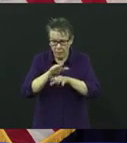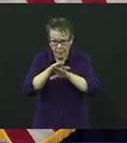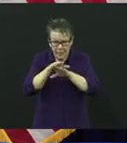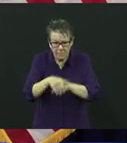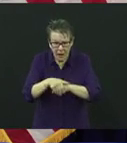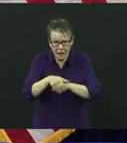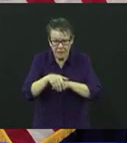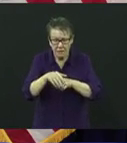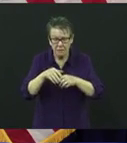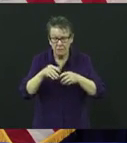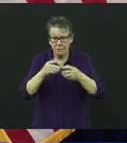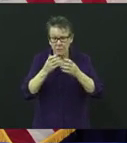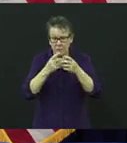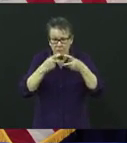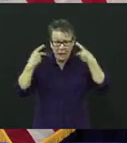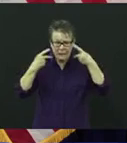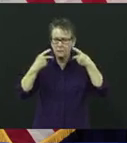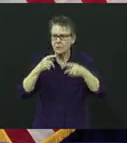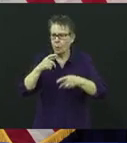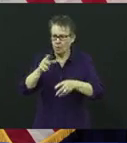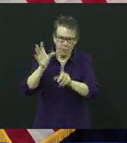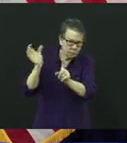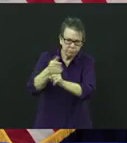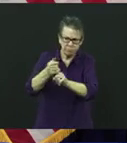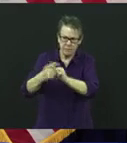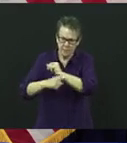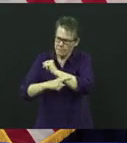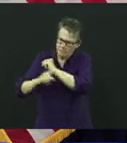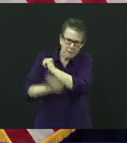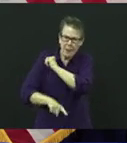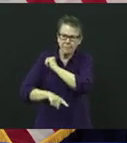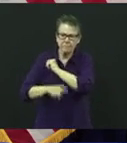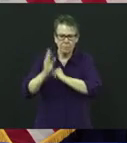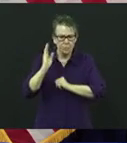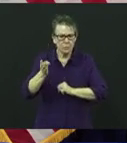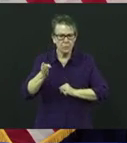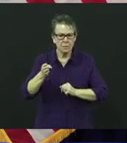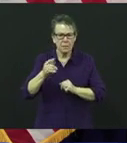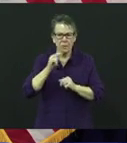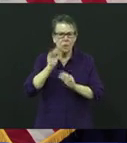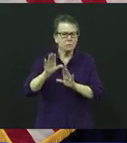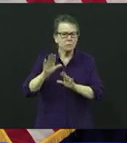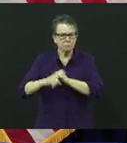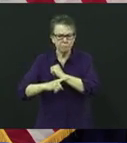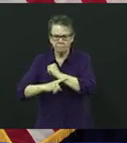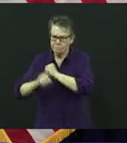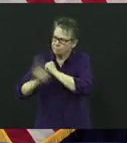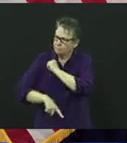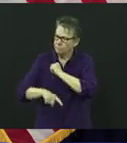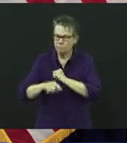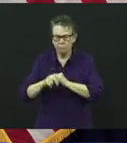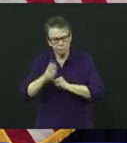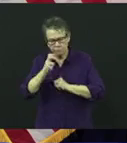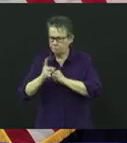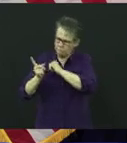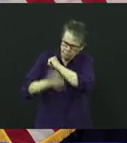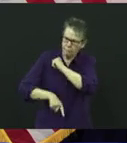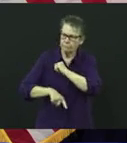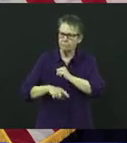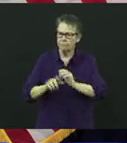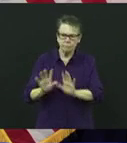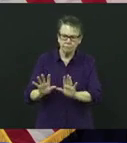but we will have no tolerance at all for people who use this crisis to somehow advance